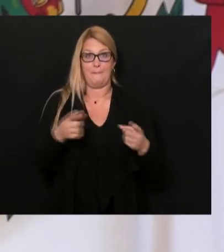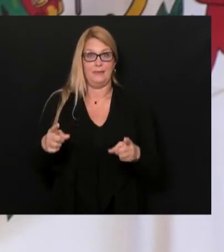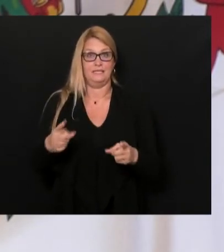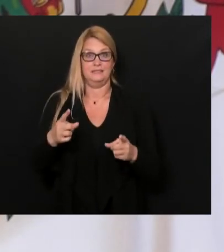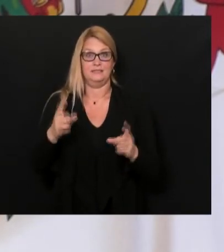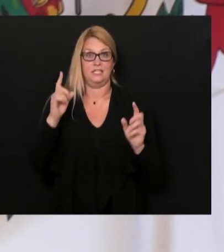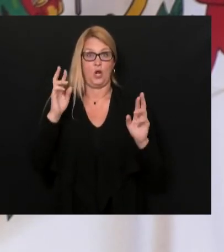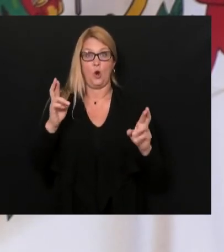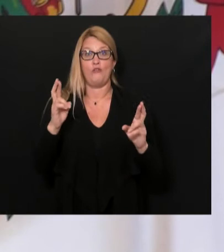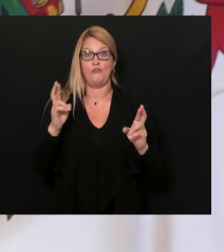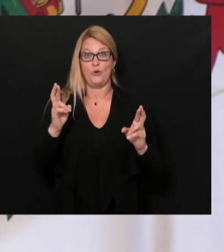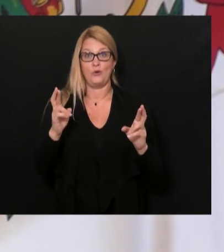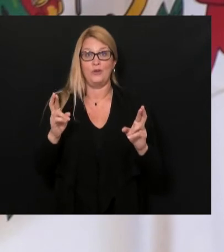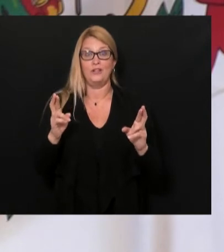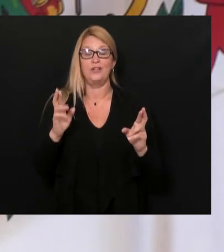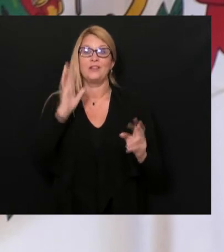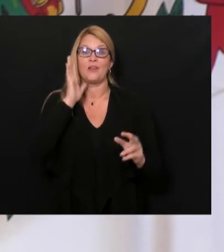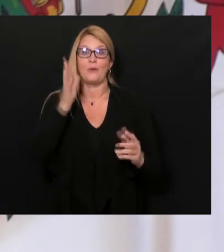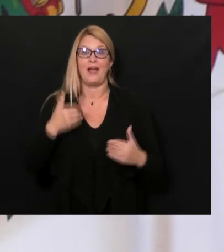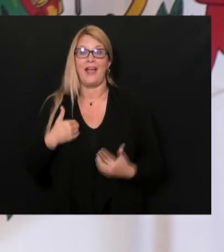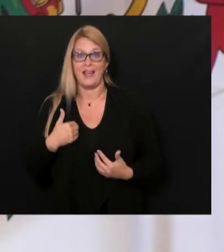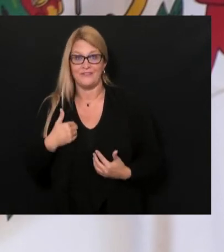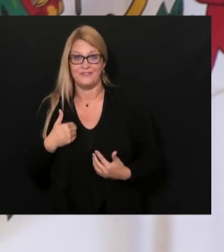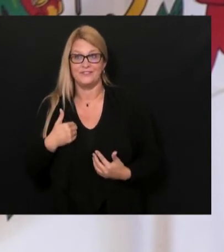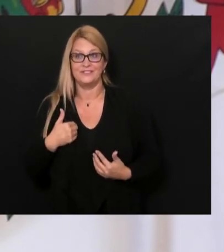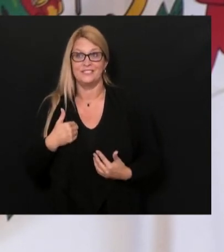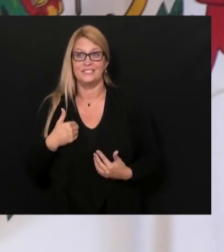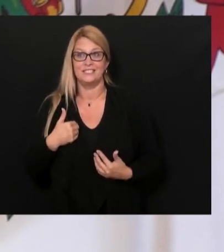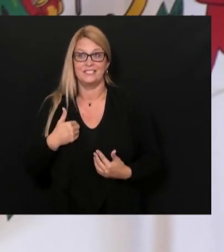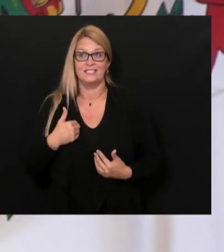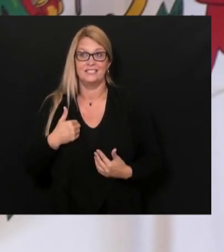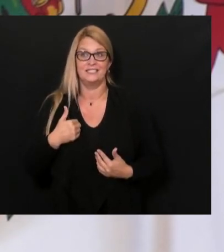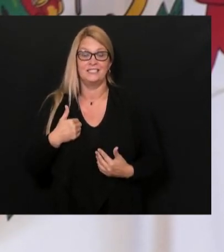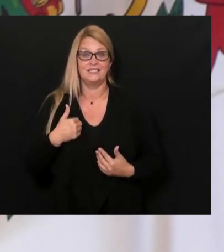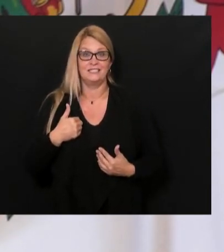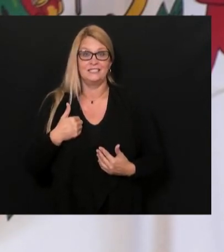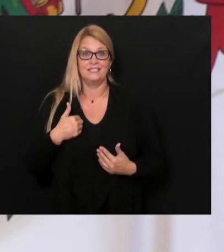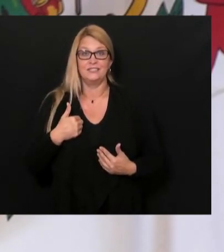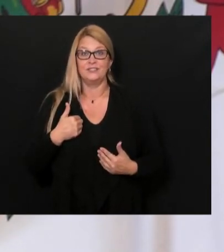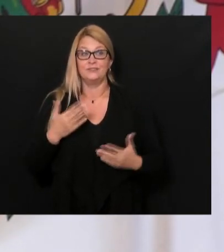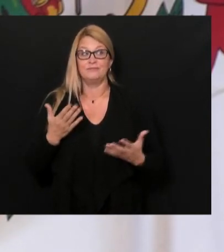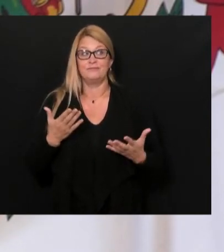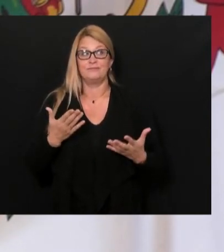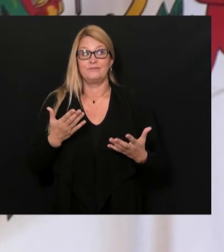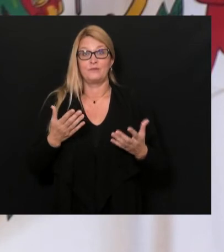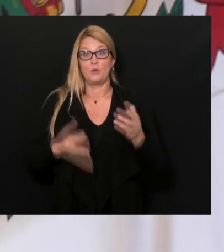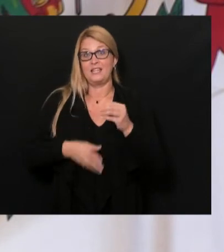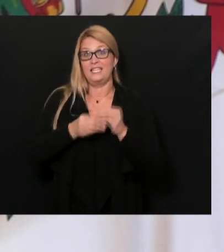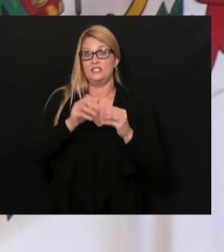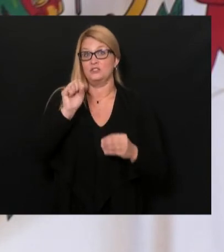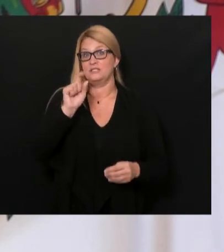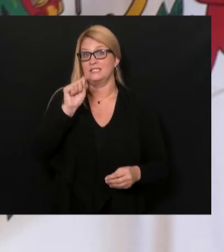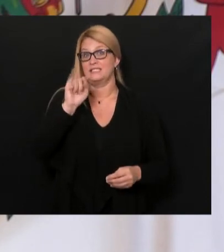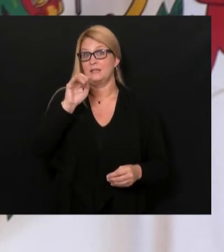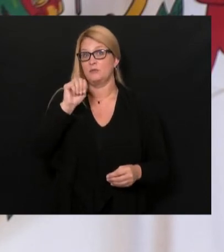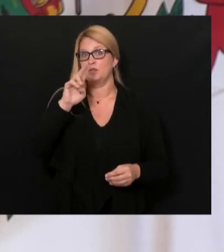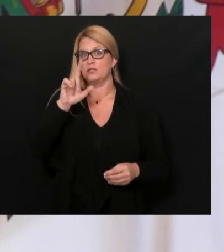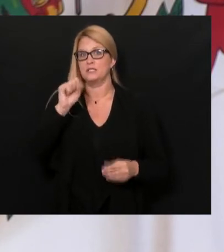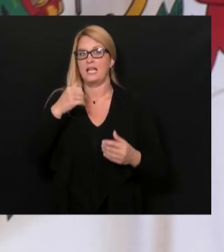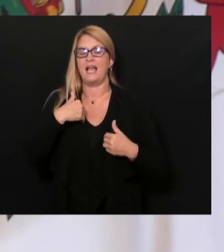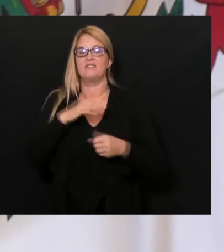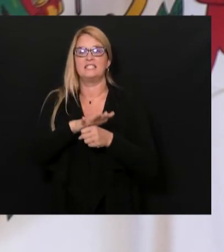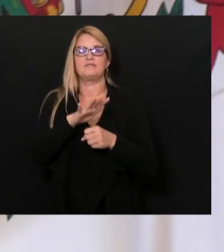hopeful that there's going to be, with the passage of this additional stimulus package, there'll be additional dollars and additional tests